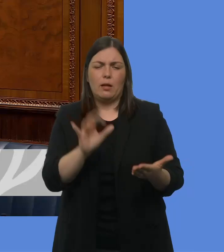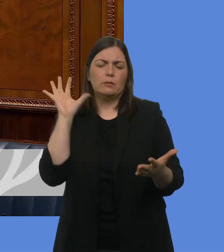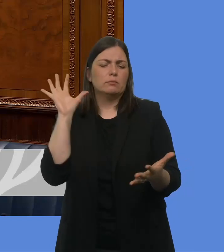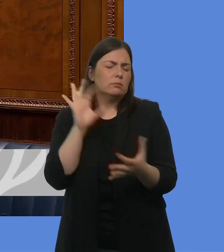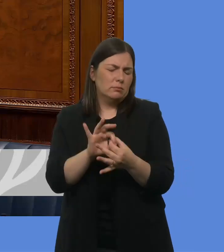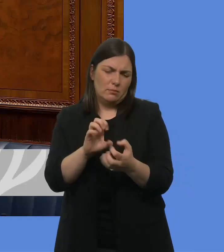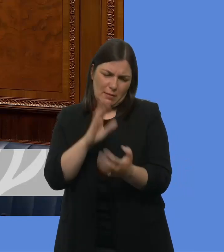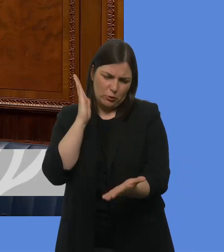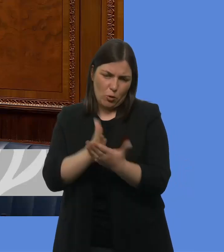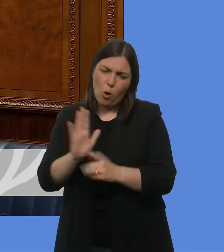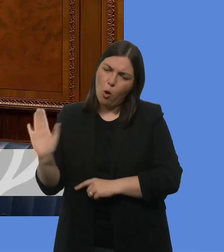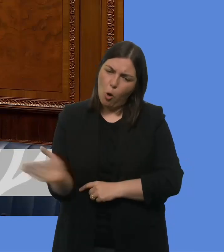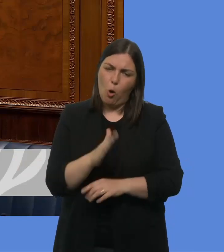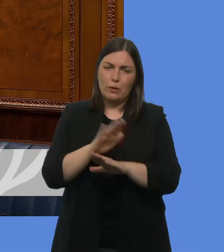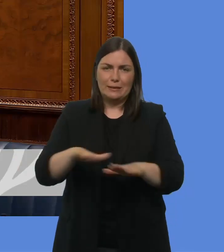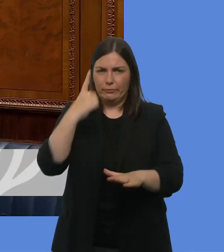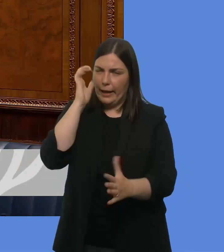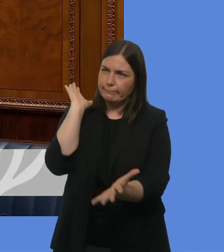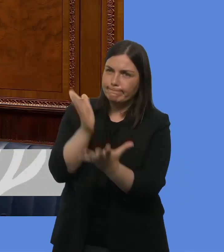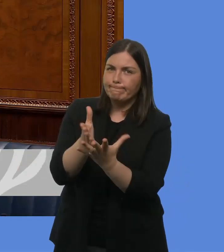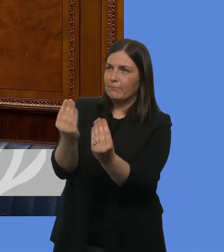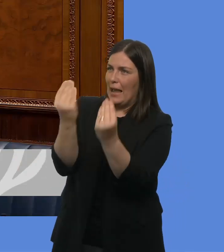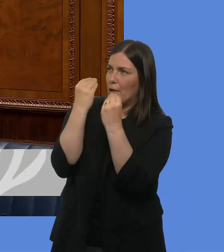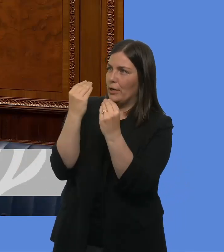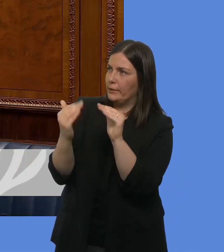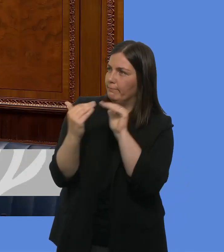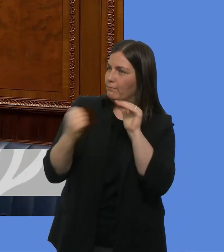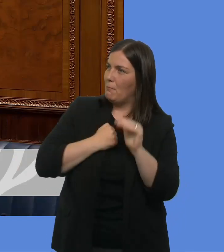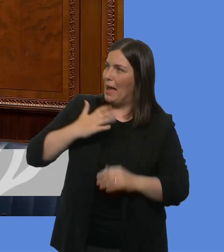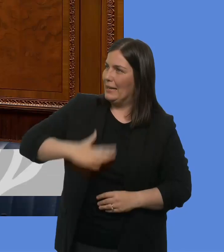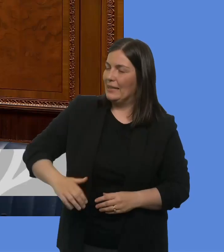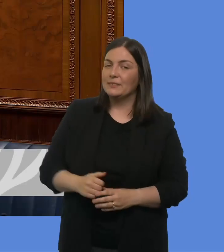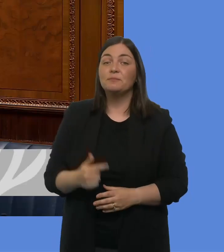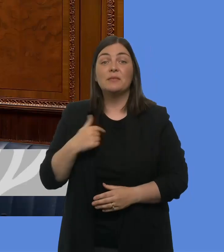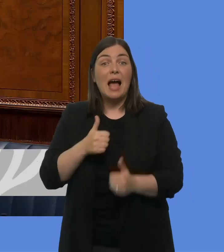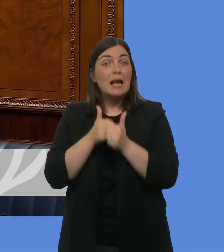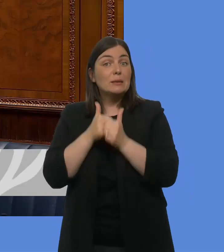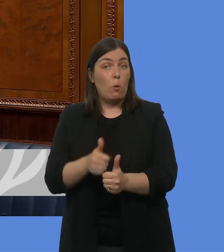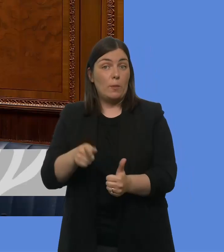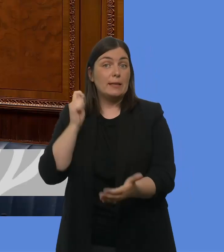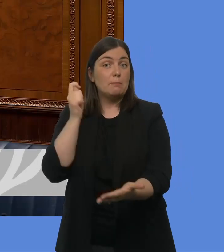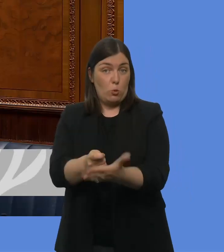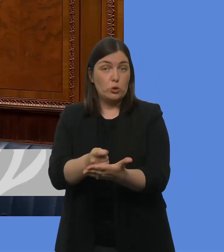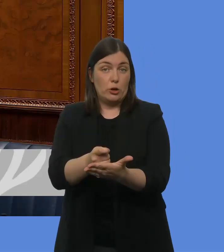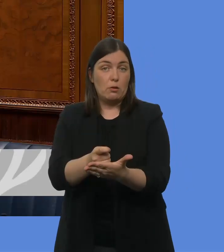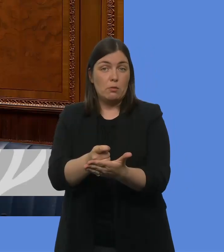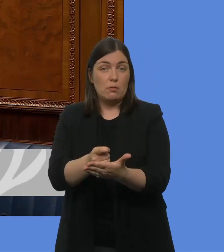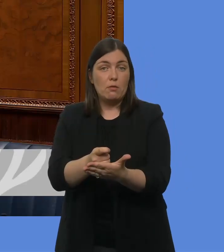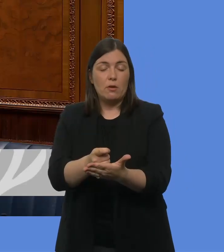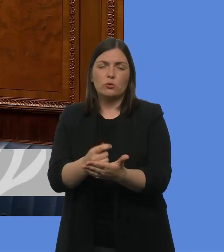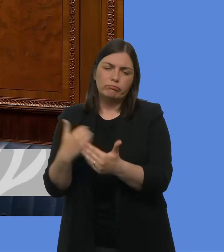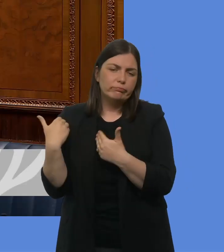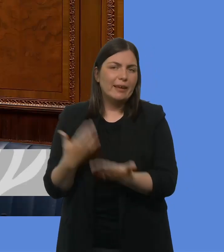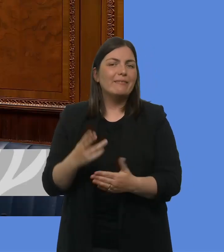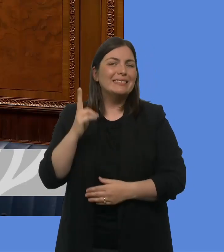to an education that meets their needs. Deputy Speaker, I will be supporting the motion so we can give deaf and hearing impaired